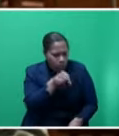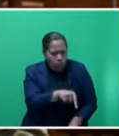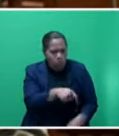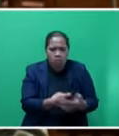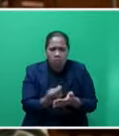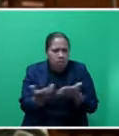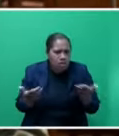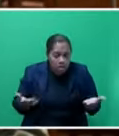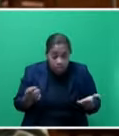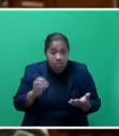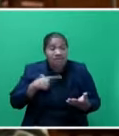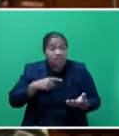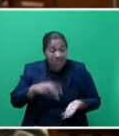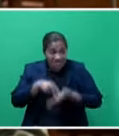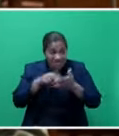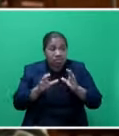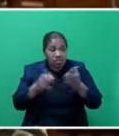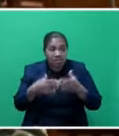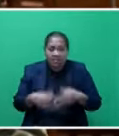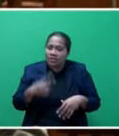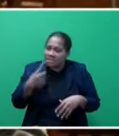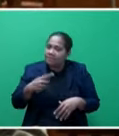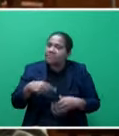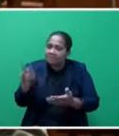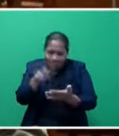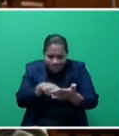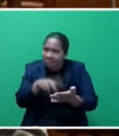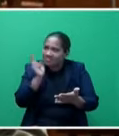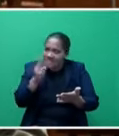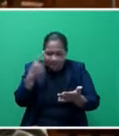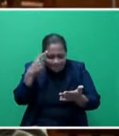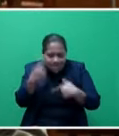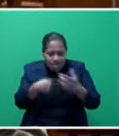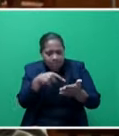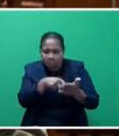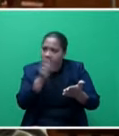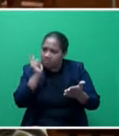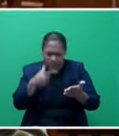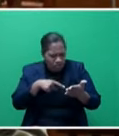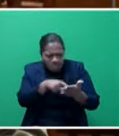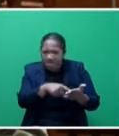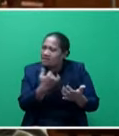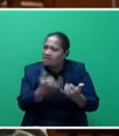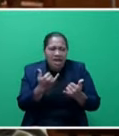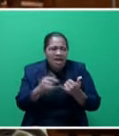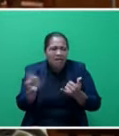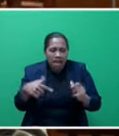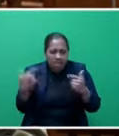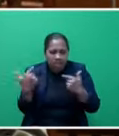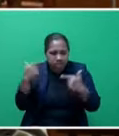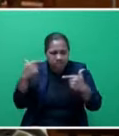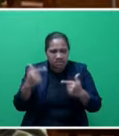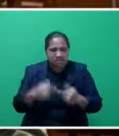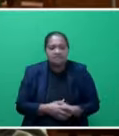standing committee, I will tell the drafters, you relook at that. Relook at that, because this is very limiting. The other point that I wish